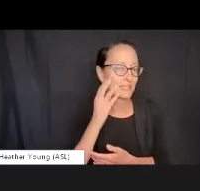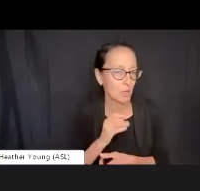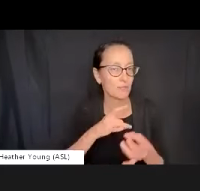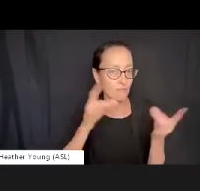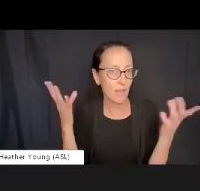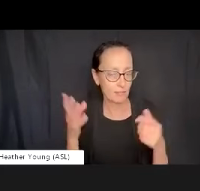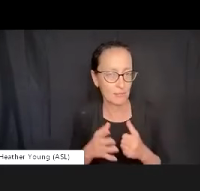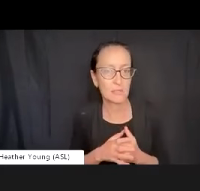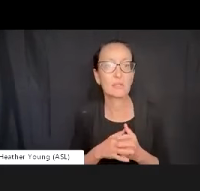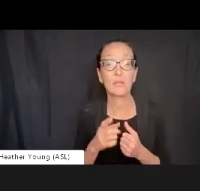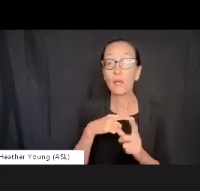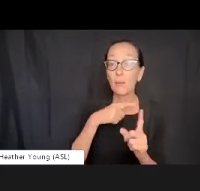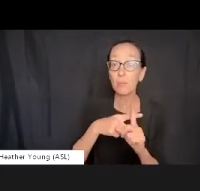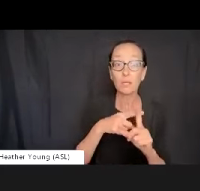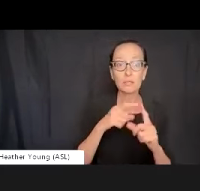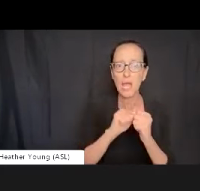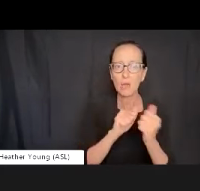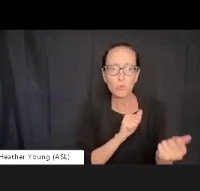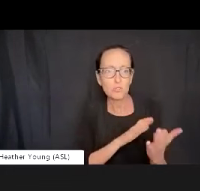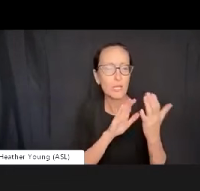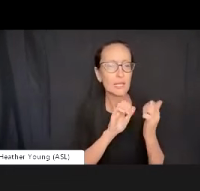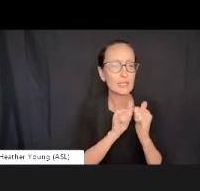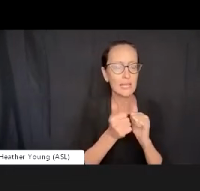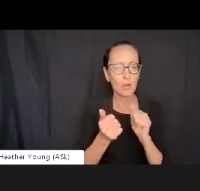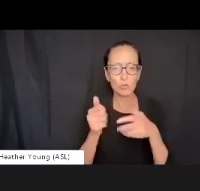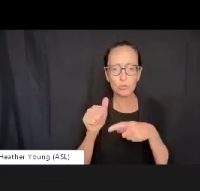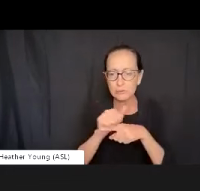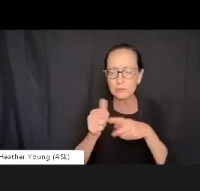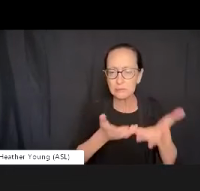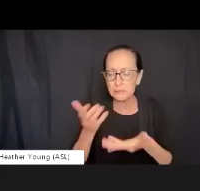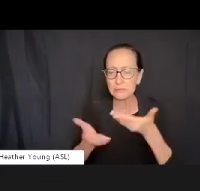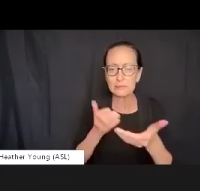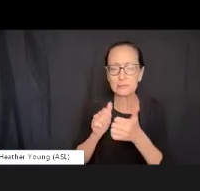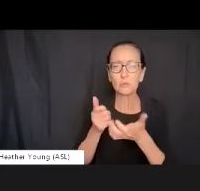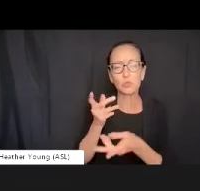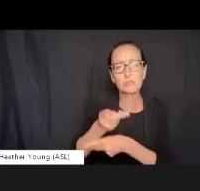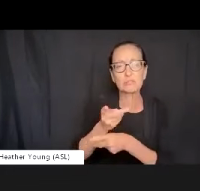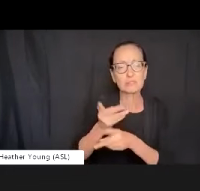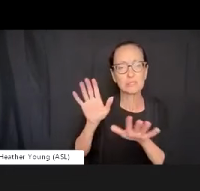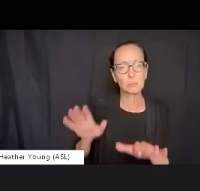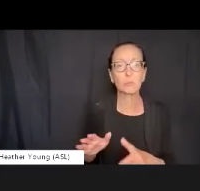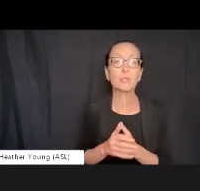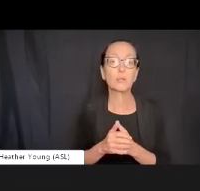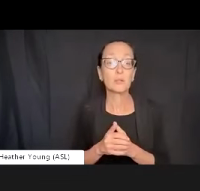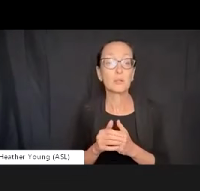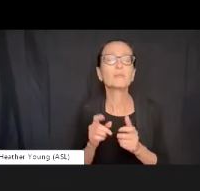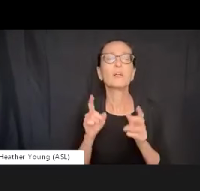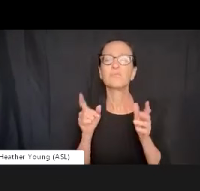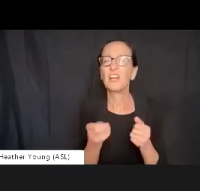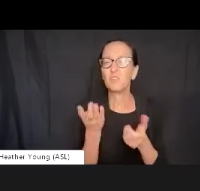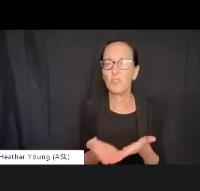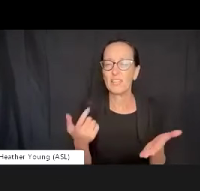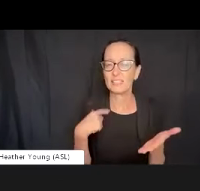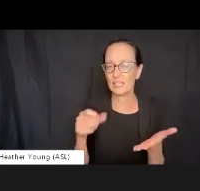and strategies that can help us address the important needs. A few housekeeping things I want to just make sure we're aware of.